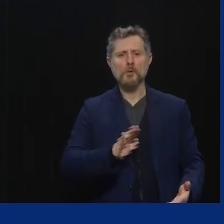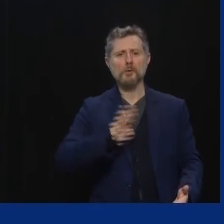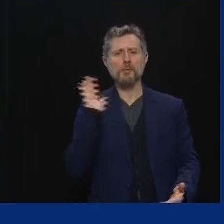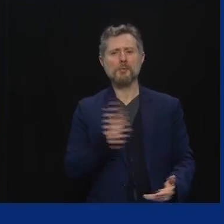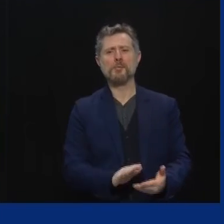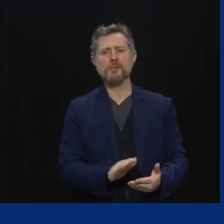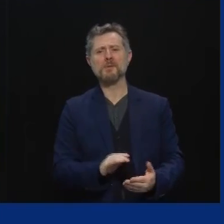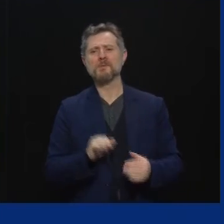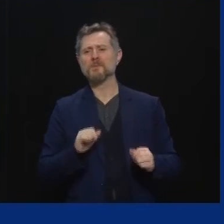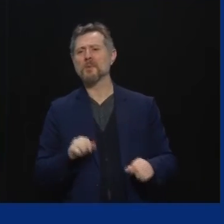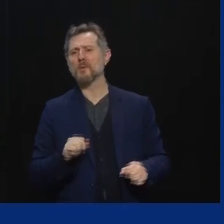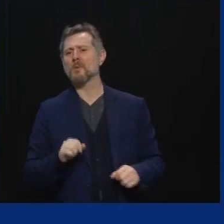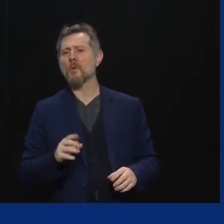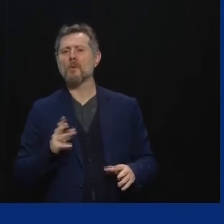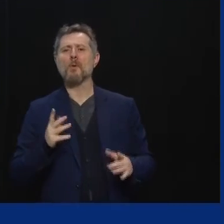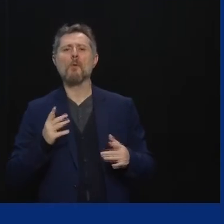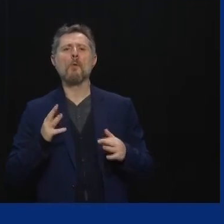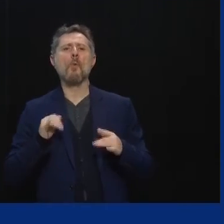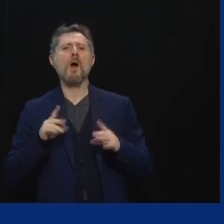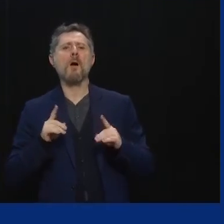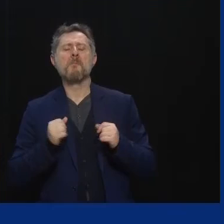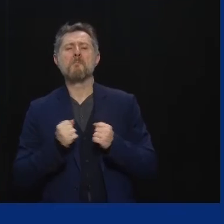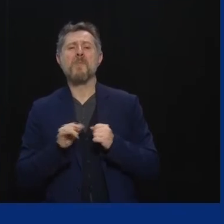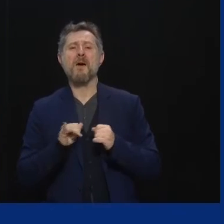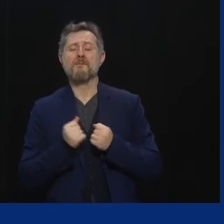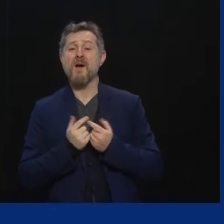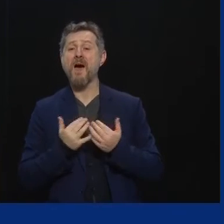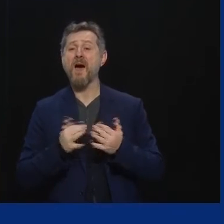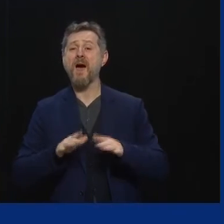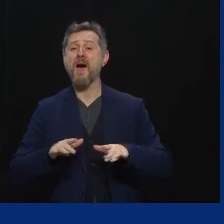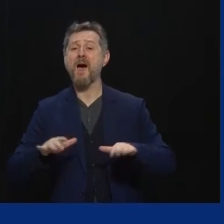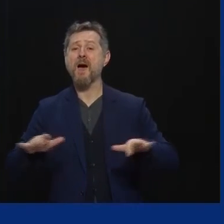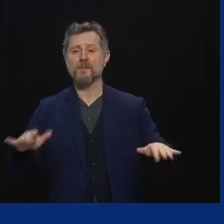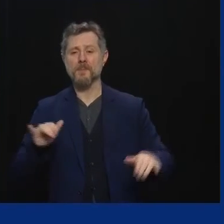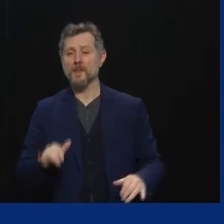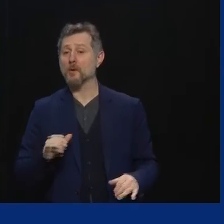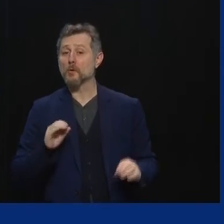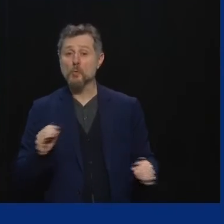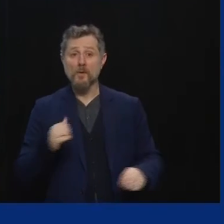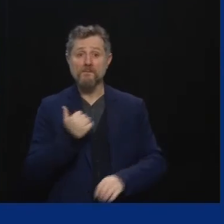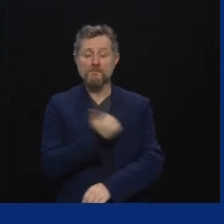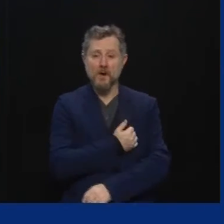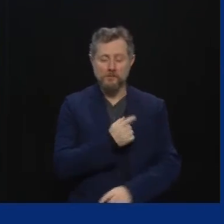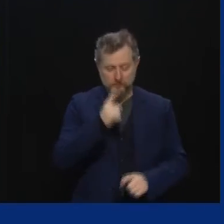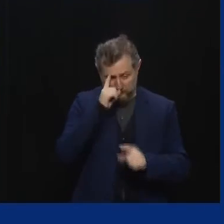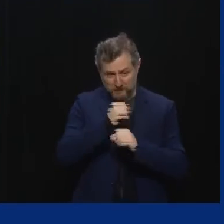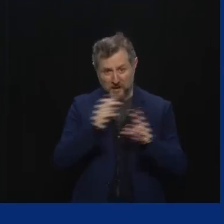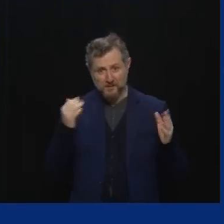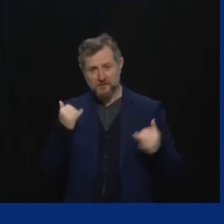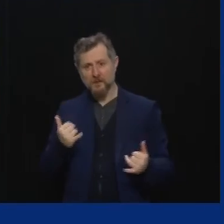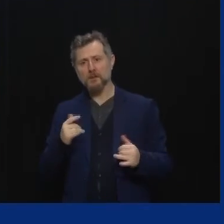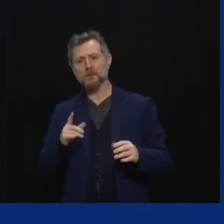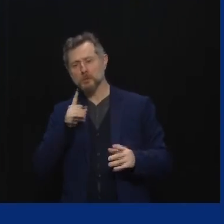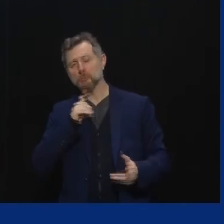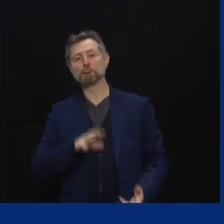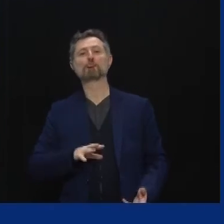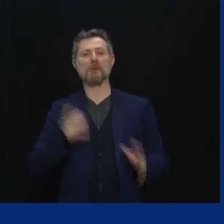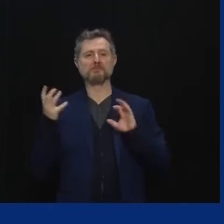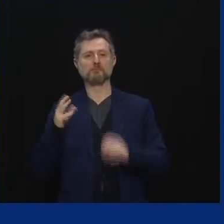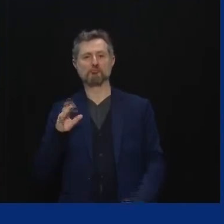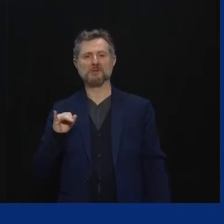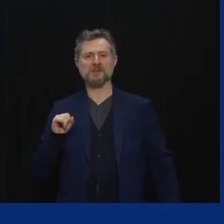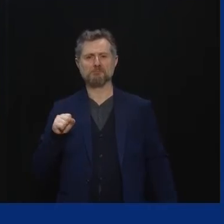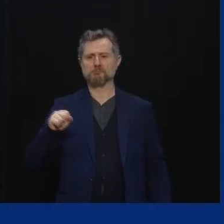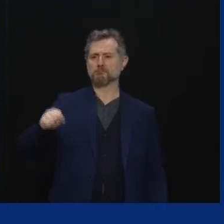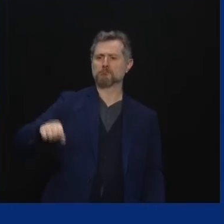wildfire going through our state. Imagine where we'd be if we did not have the vaccination. Then we'd be in a crisis situation. But just to